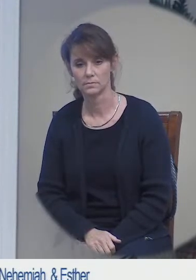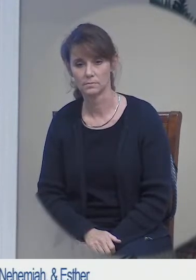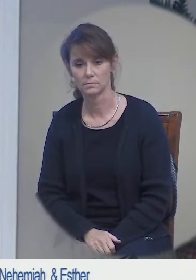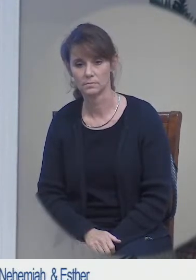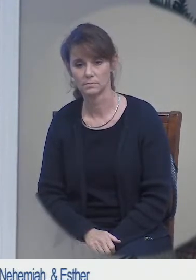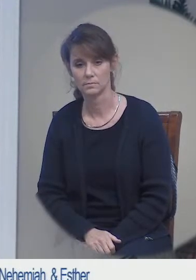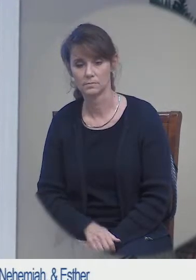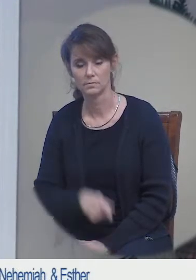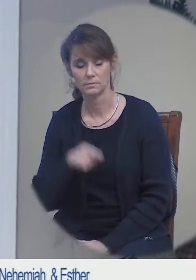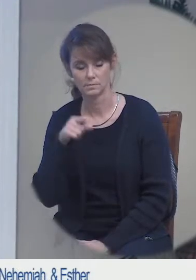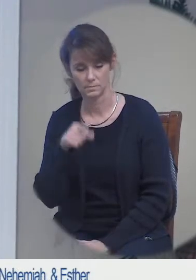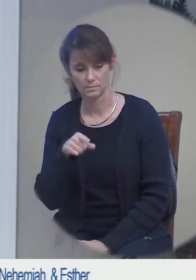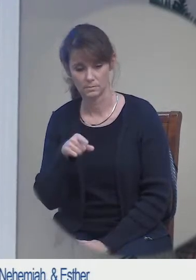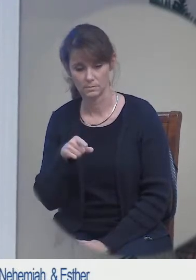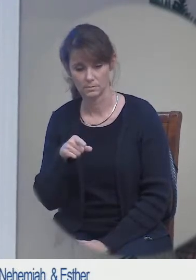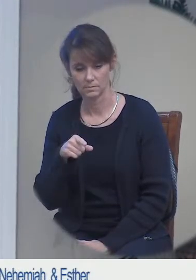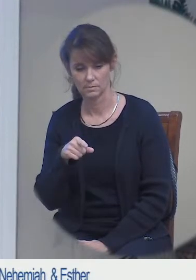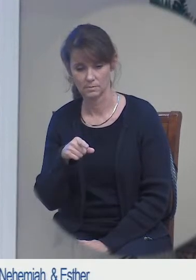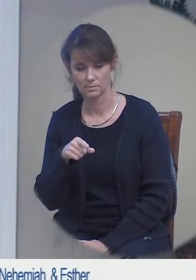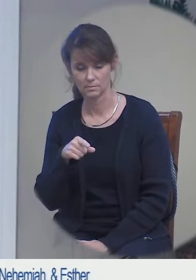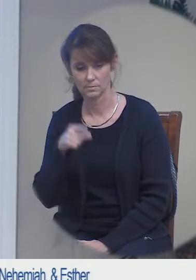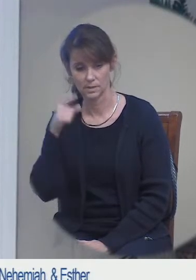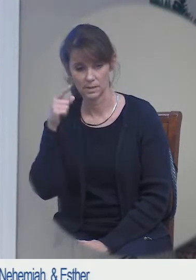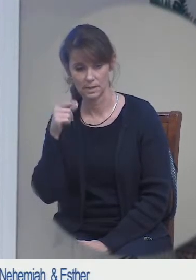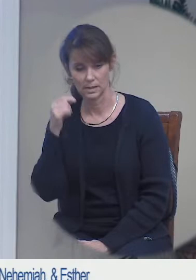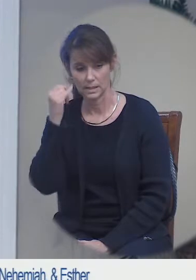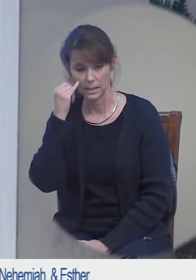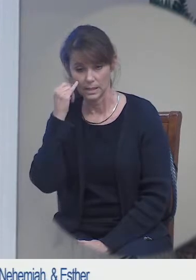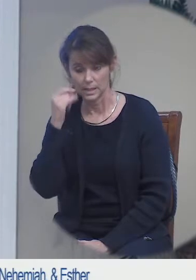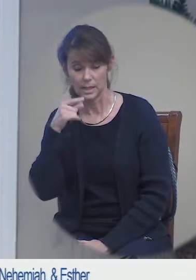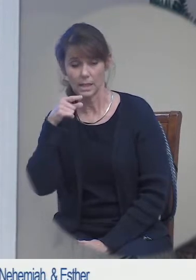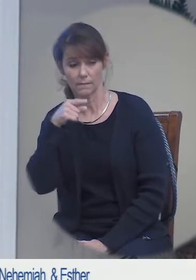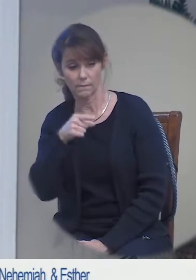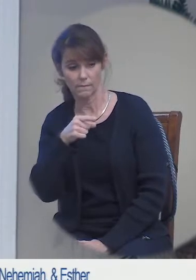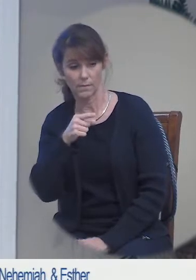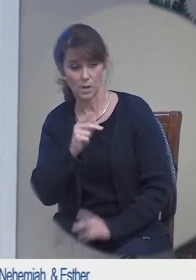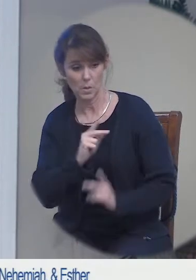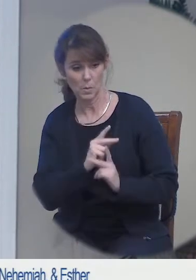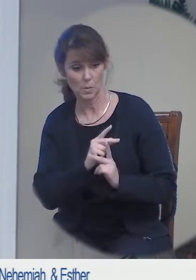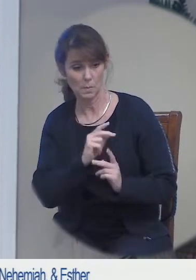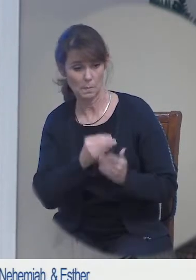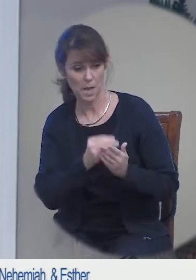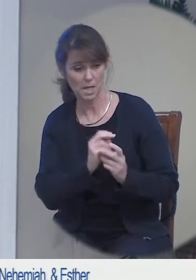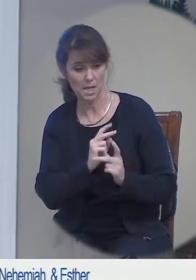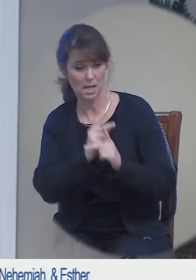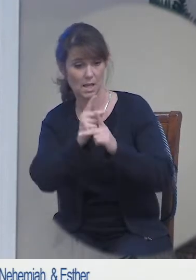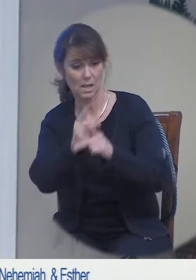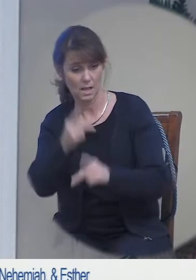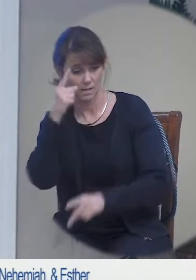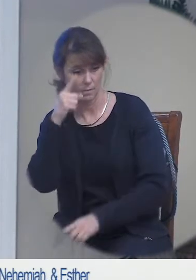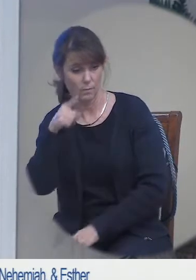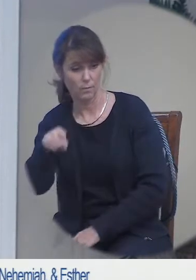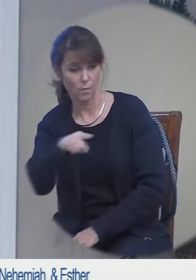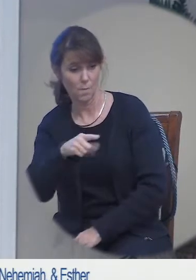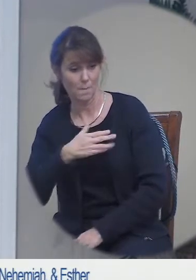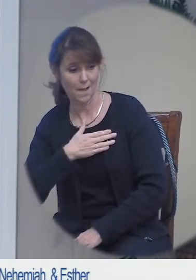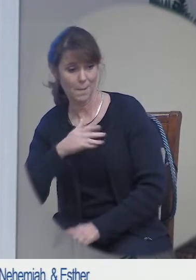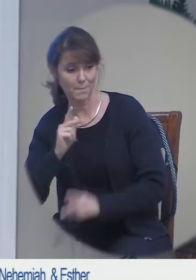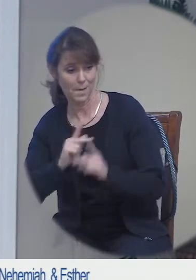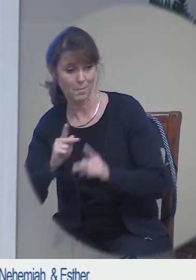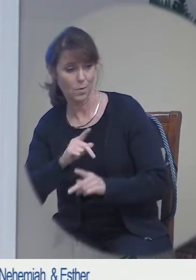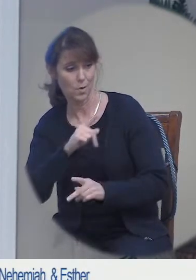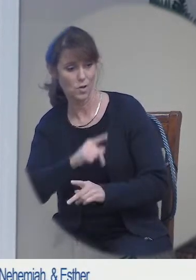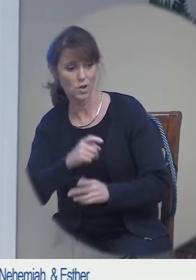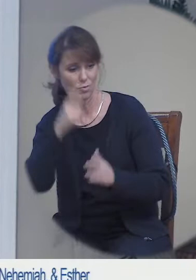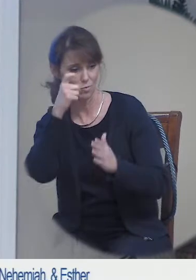simply says there, he says, if you lend money to my people, to the poor among you, you are not to act as a creditor to him. You shall